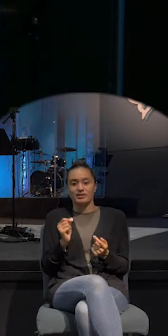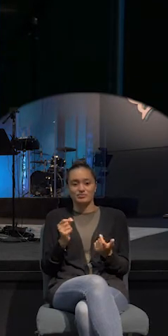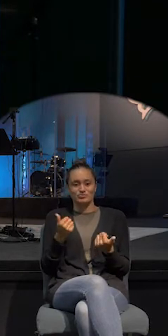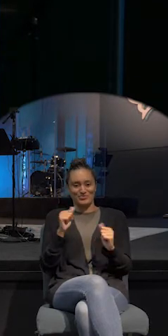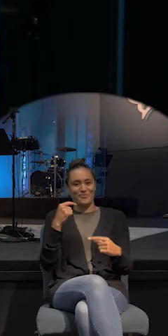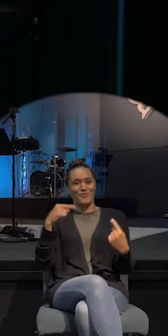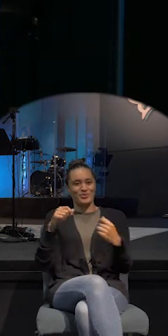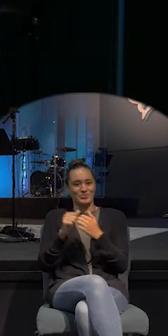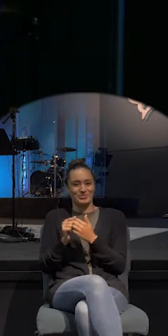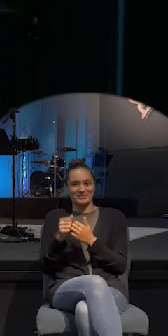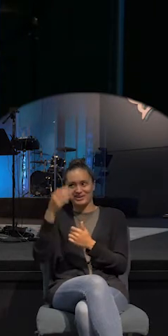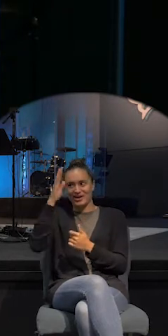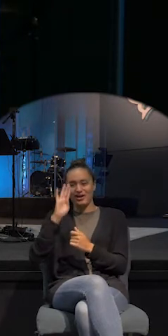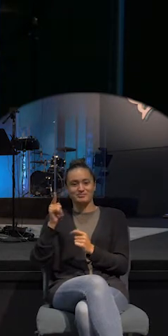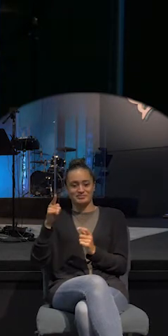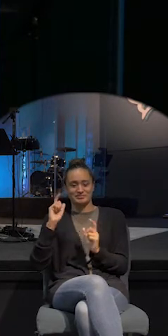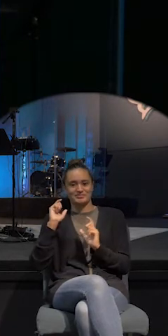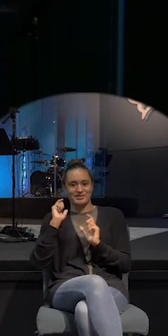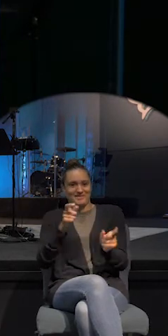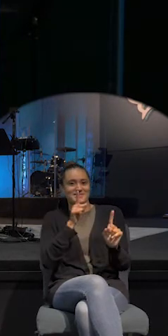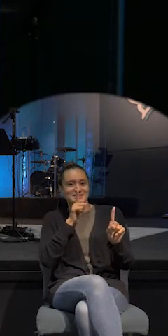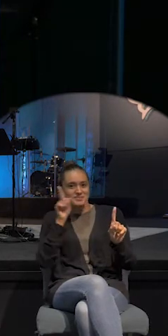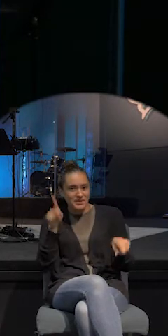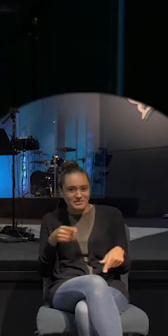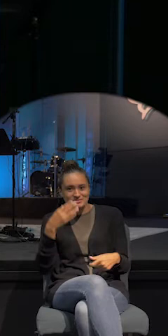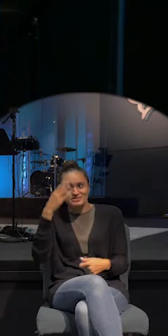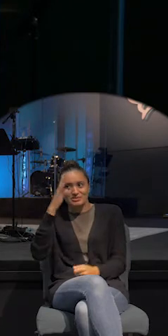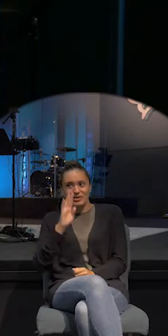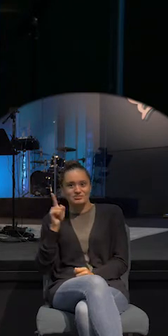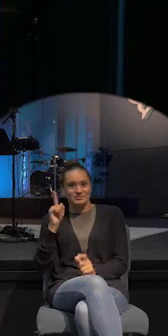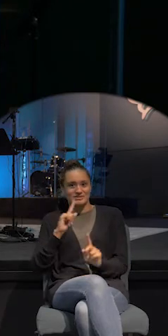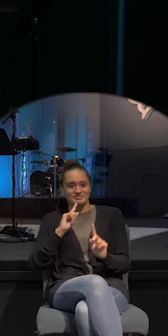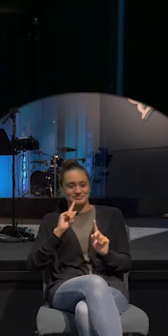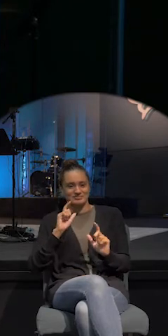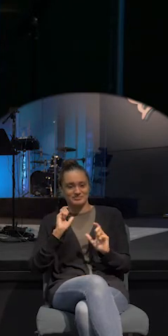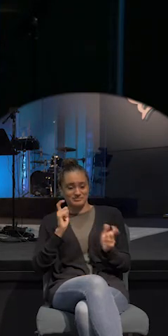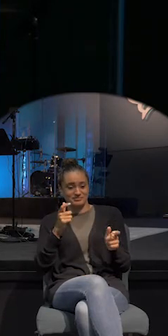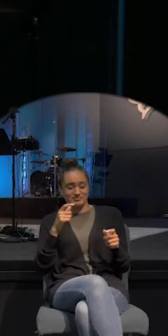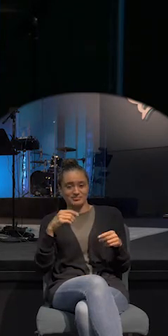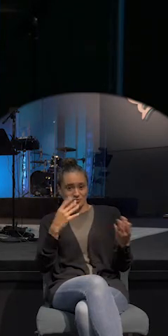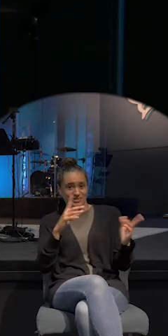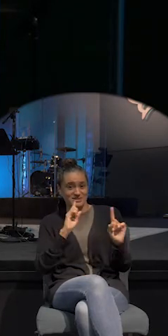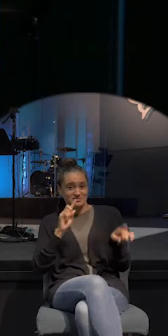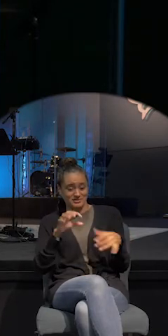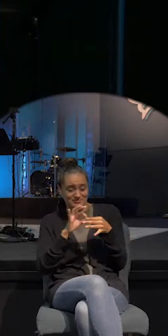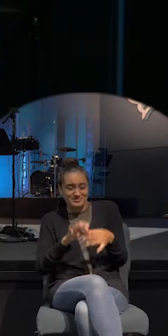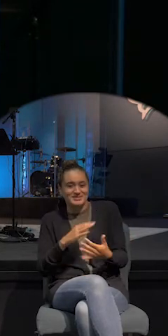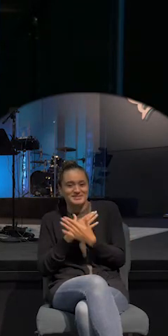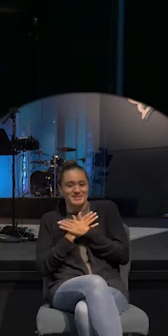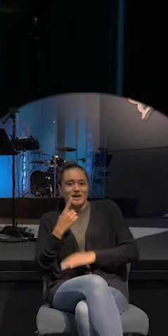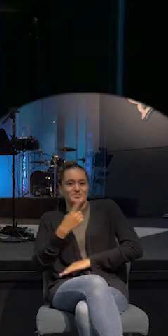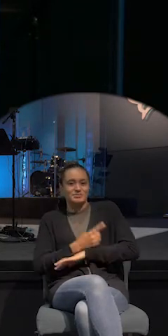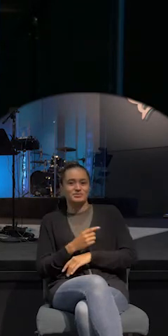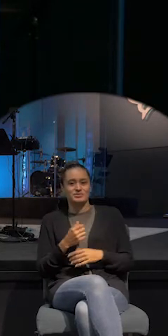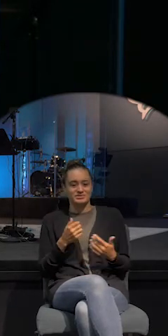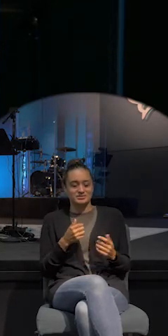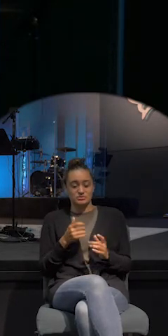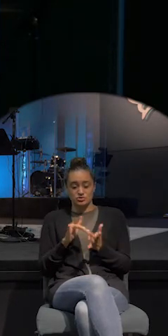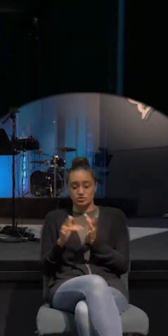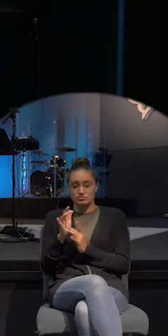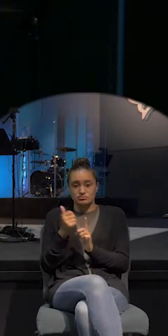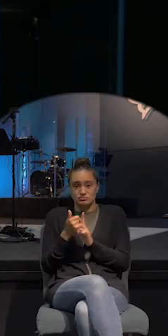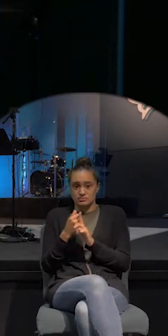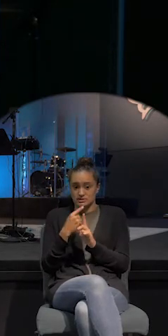it's God who gave the commandments, and God gave the command about the Sabbath. So to claim to be Lord of the